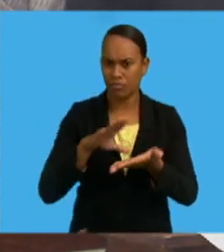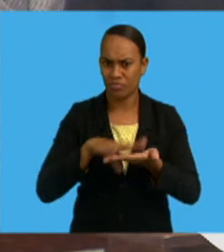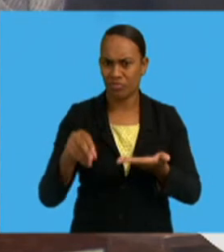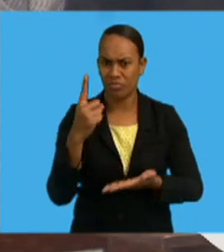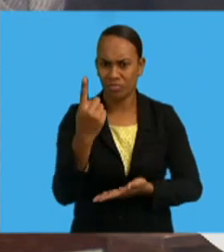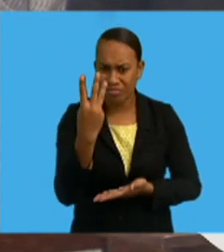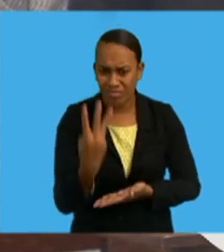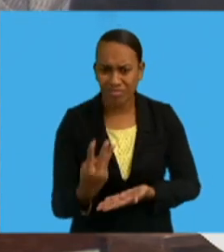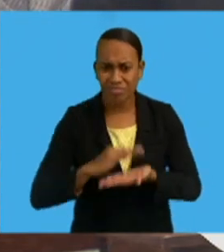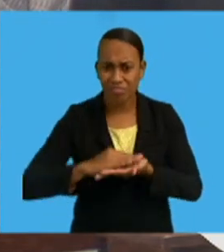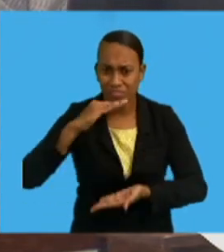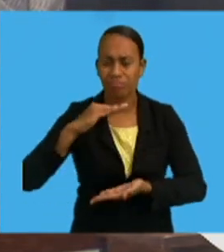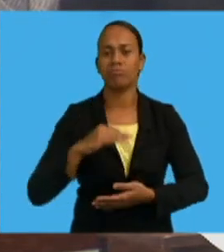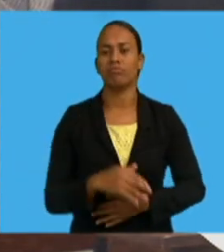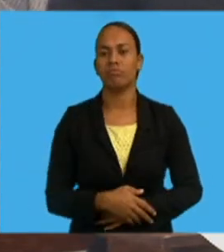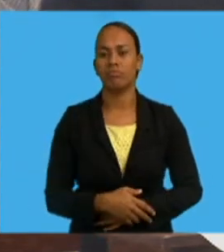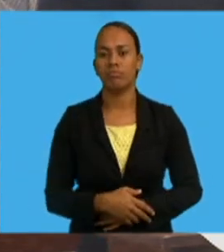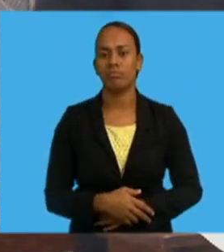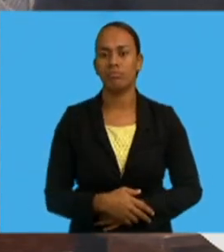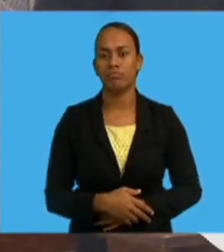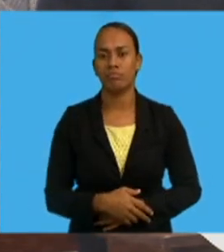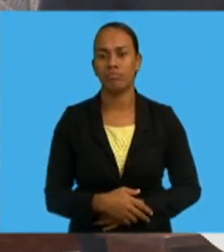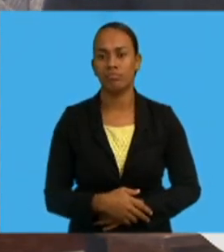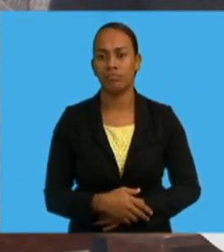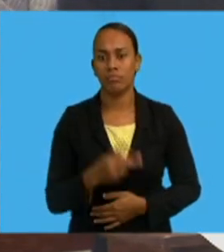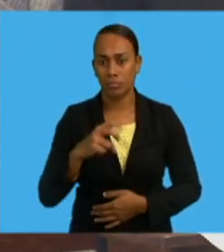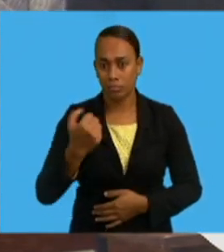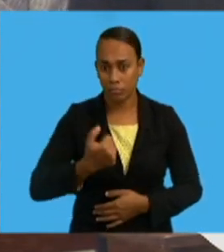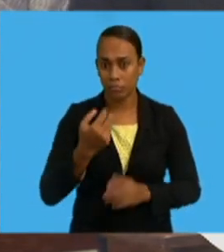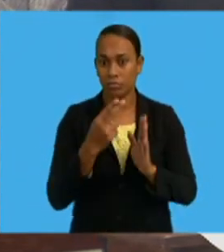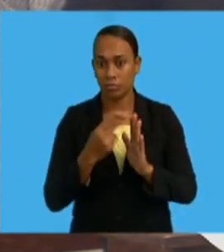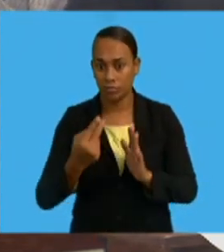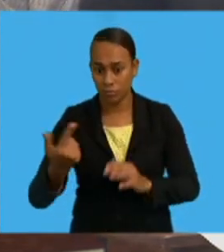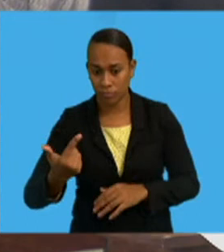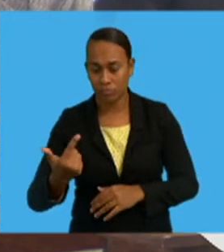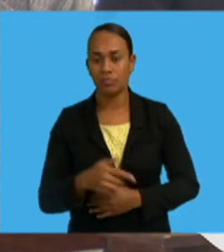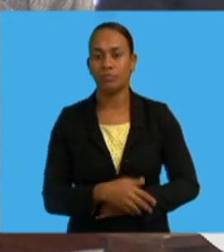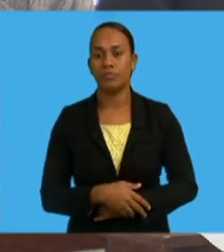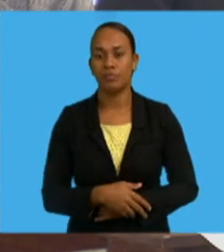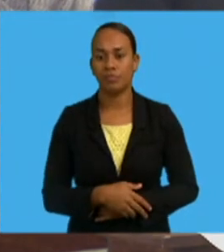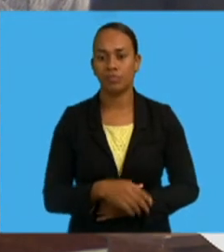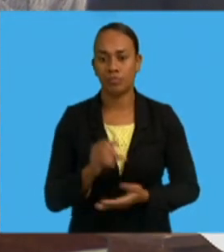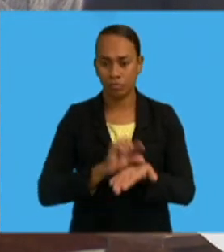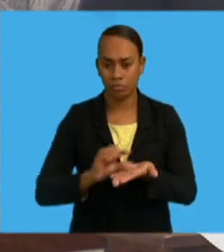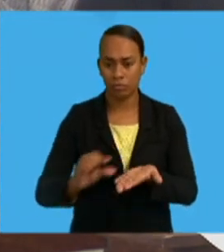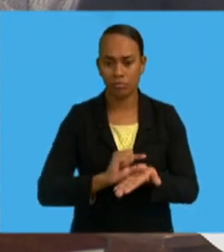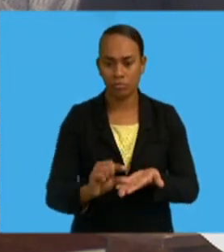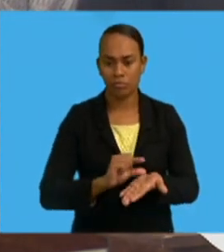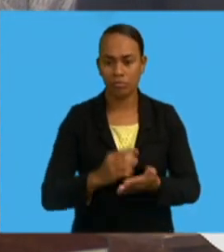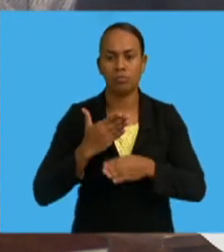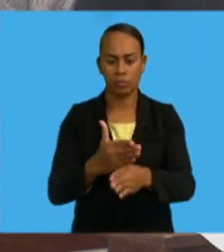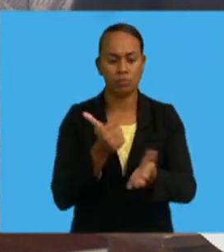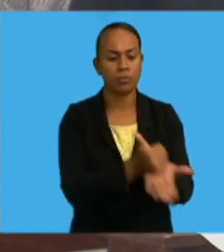one-third increase on the equivalent sum in 2016 and 2017. Madam Speaker, these funds will support the work in many programs, including,